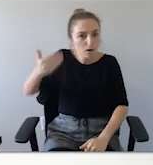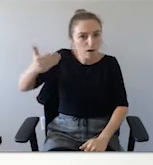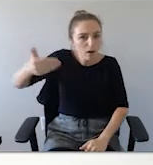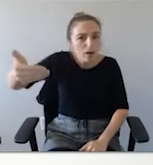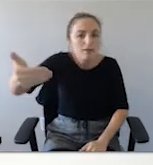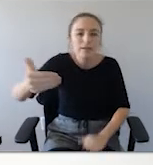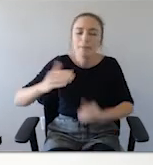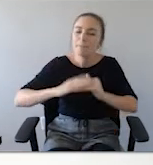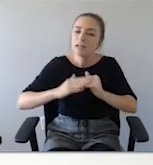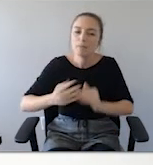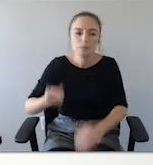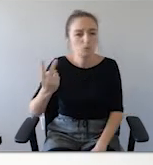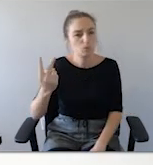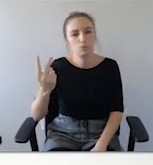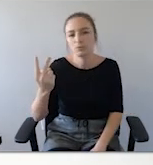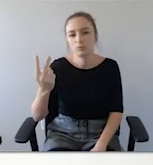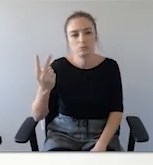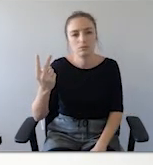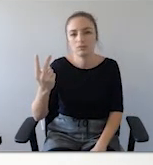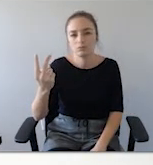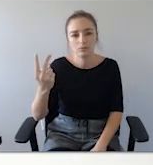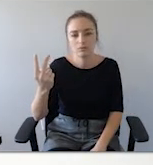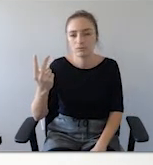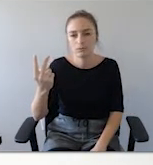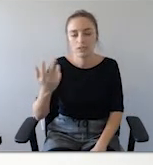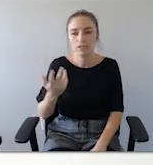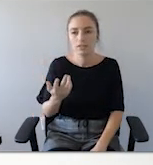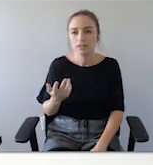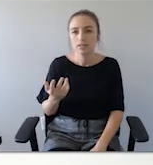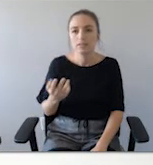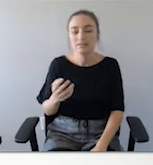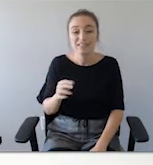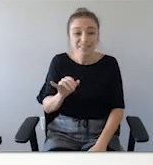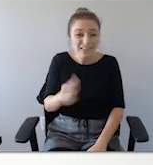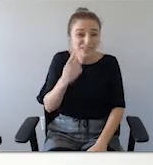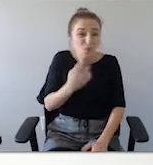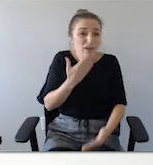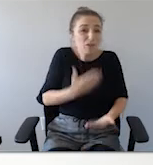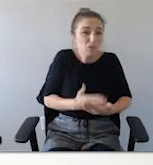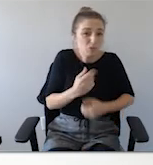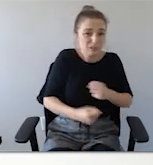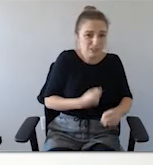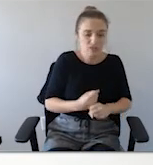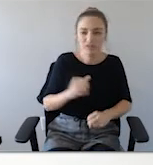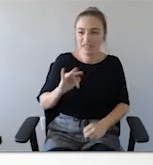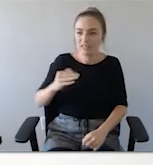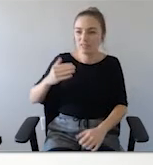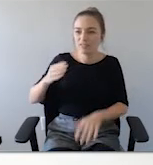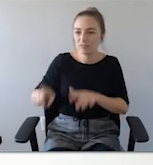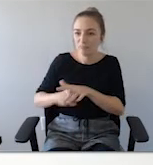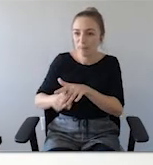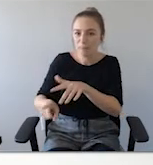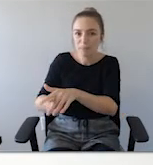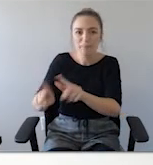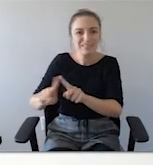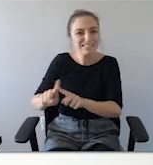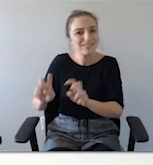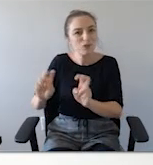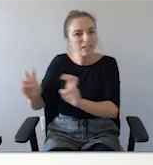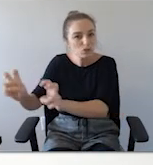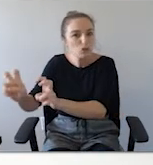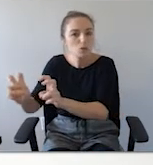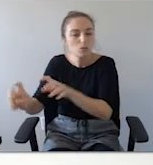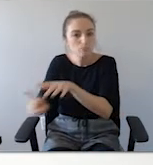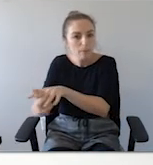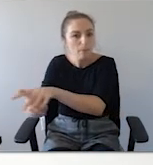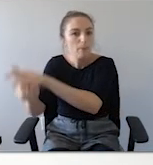least two, and that's in a good year. If there are issues, you gotta make them a little crazy sometimes until